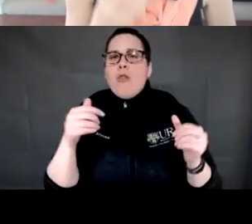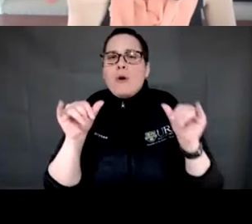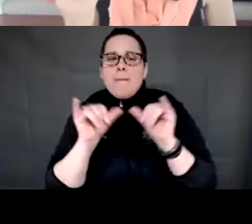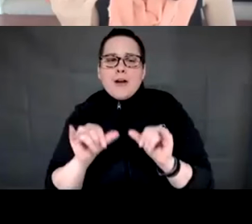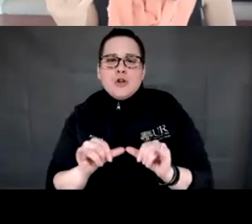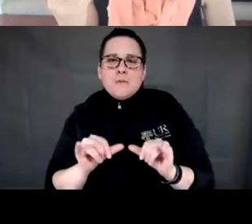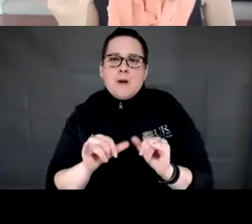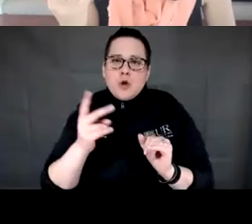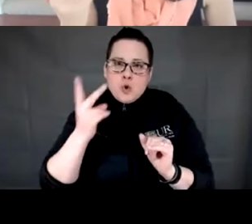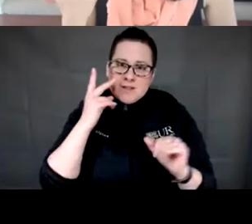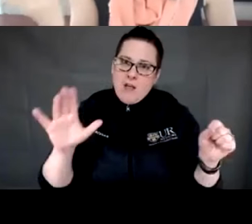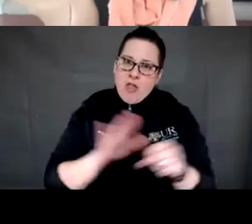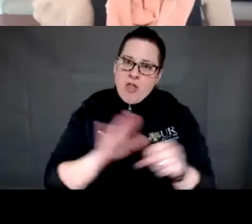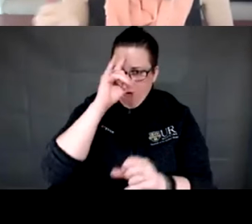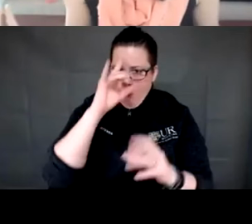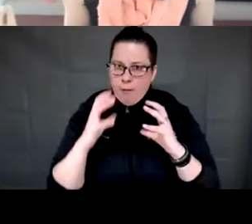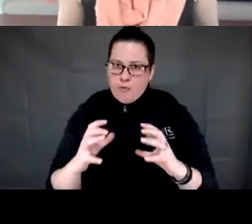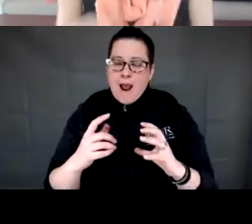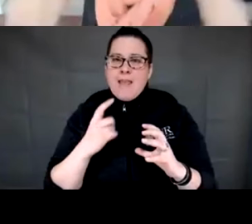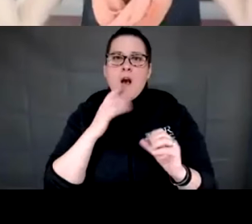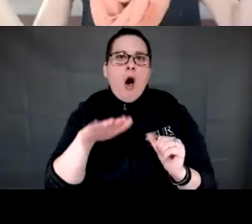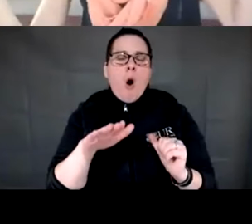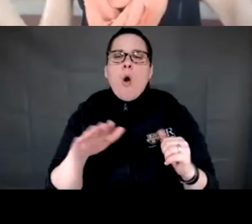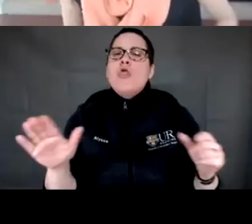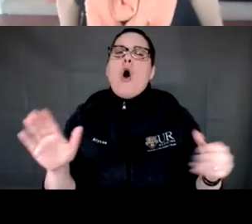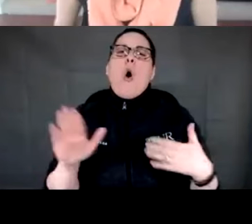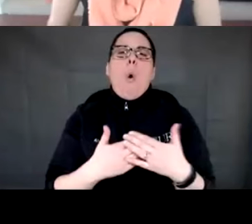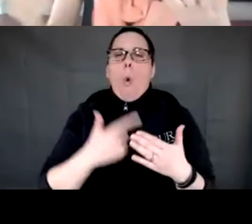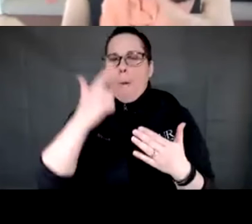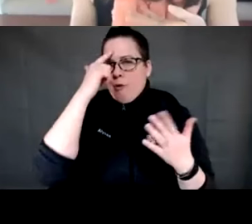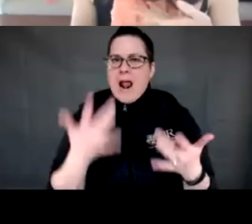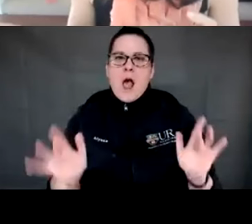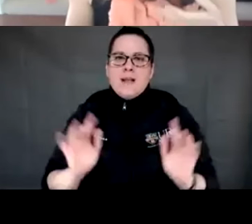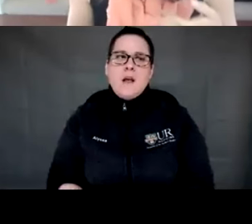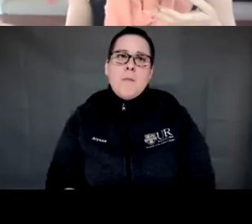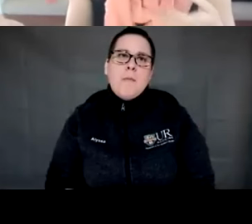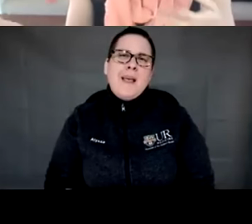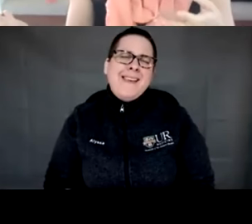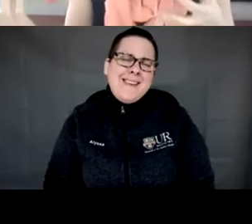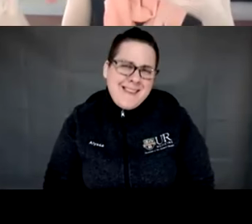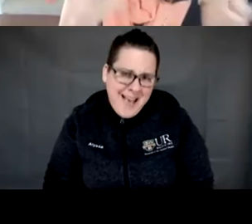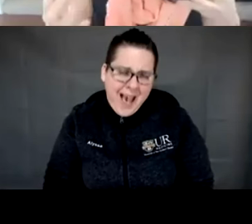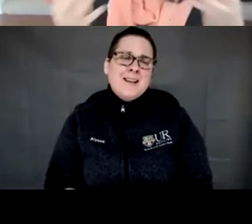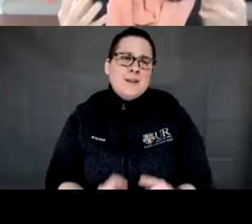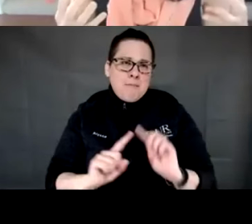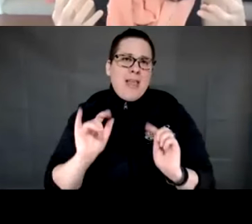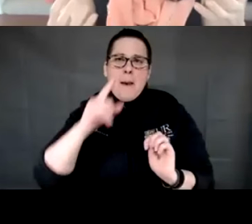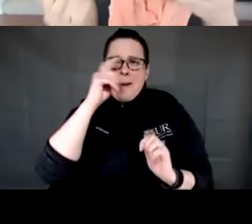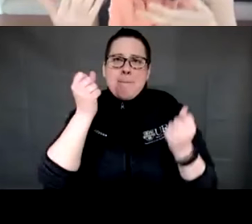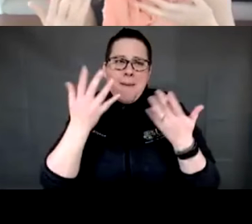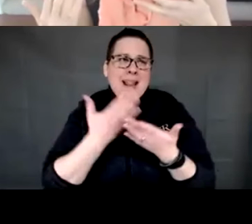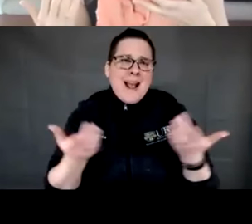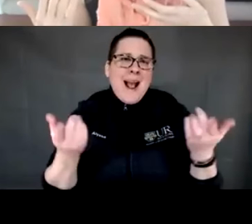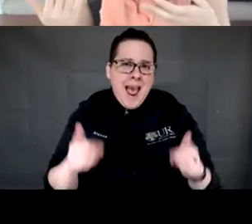modalities that give you a whole brain picture. And they say things like, oh my God, the whole brain lights up. Well, yeah, the whole brain lights up, but that's because there are many things that are